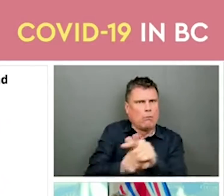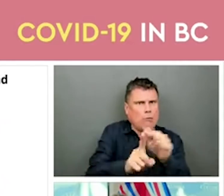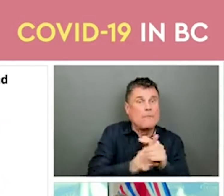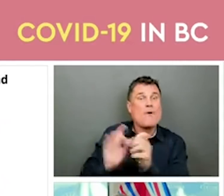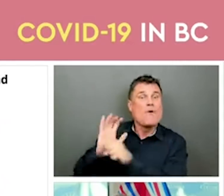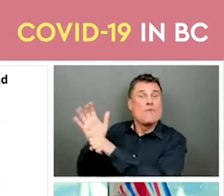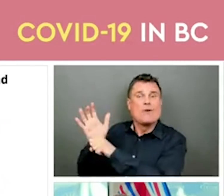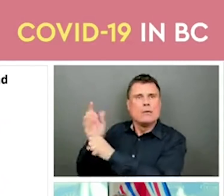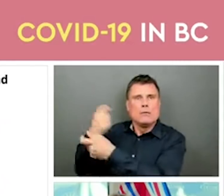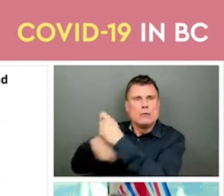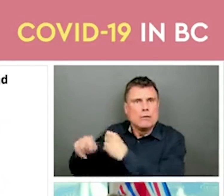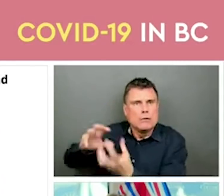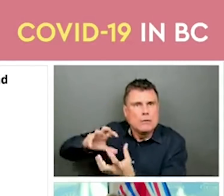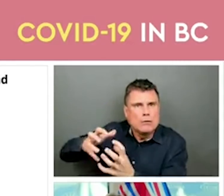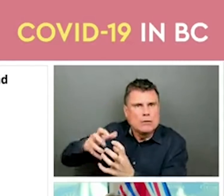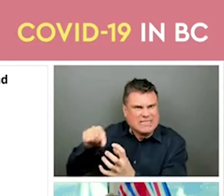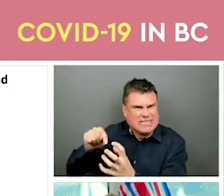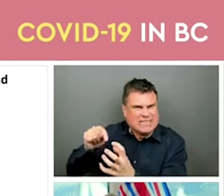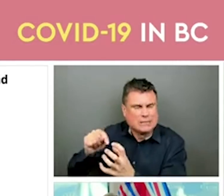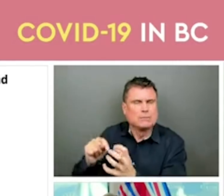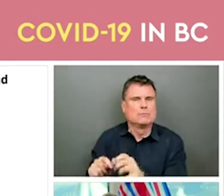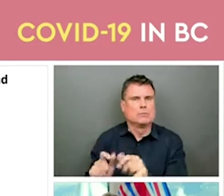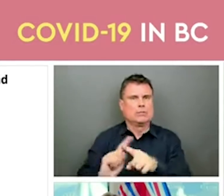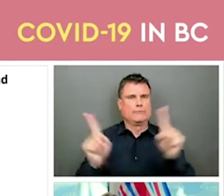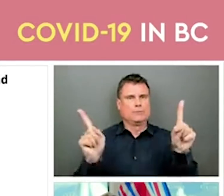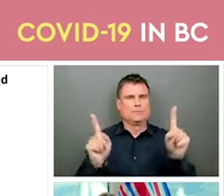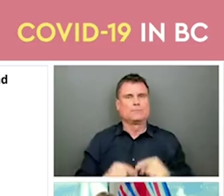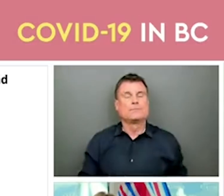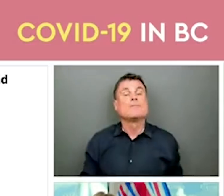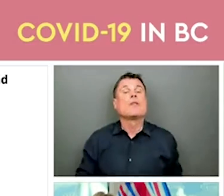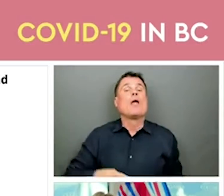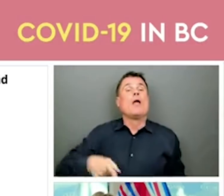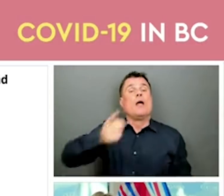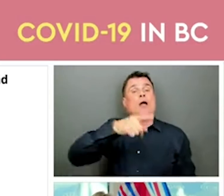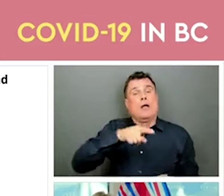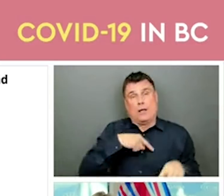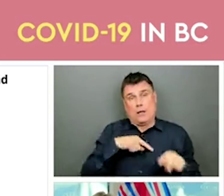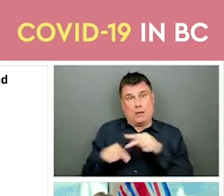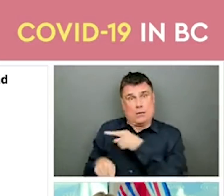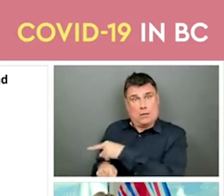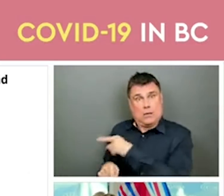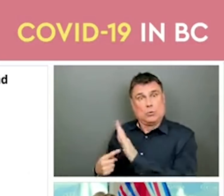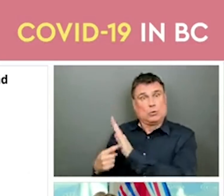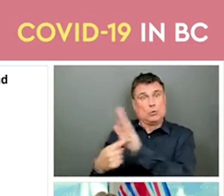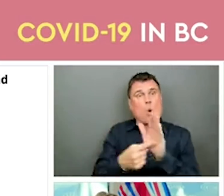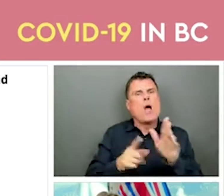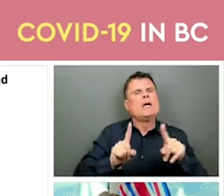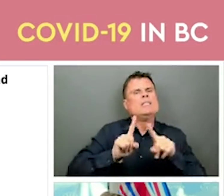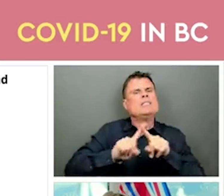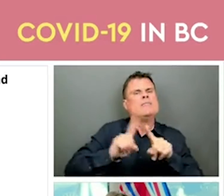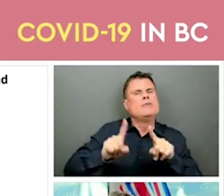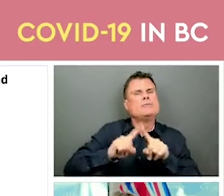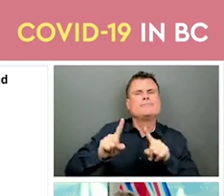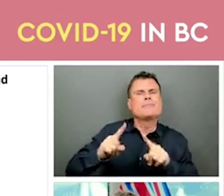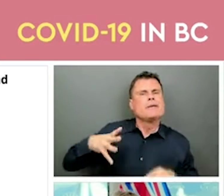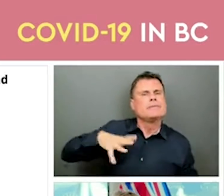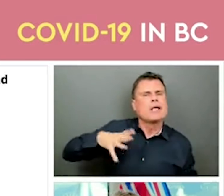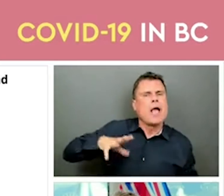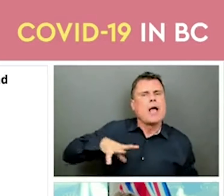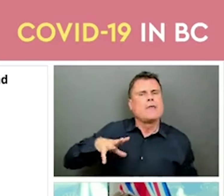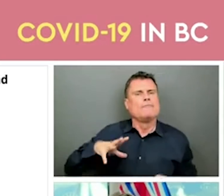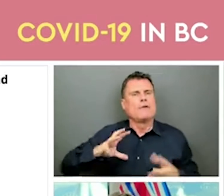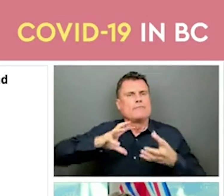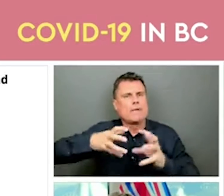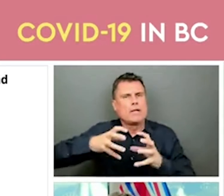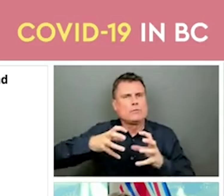This is just an example of the numbers of different strains that we found through this whole genome sequencing as